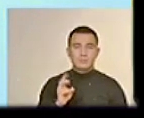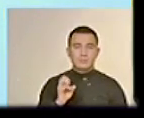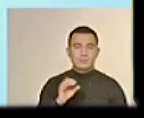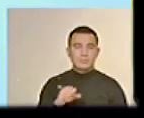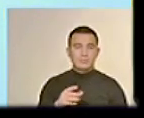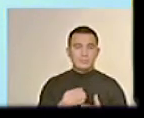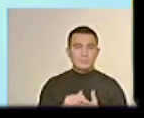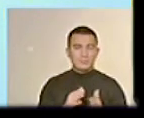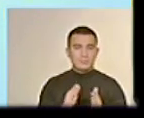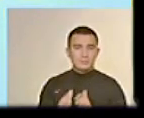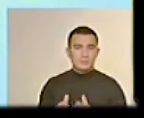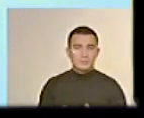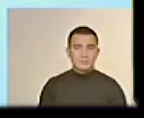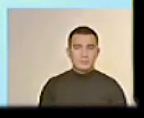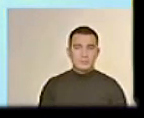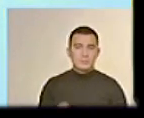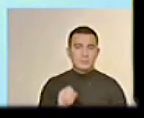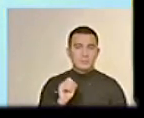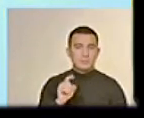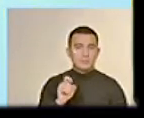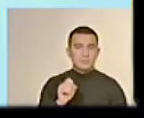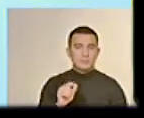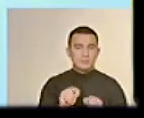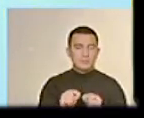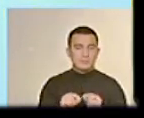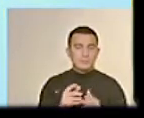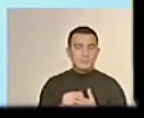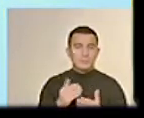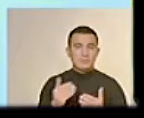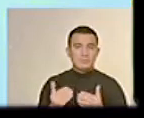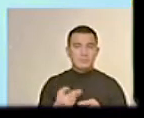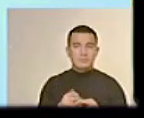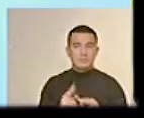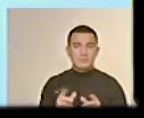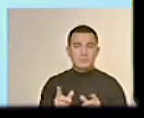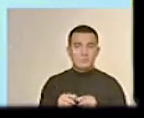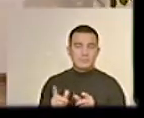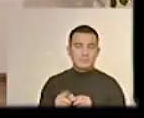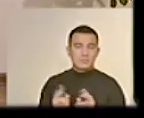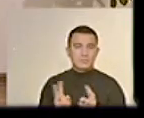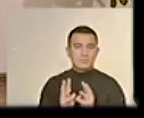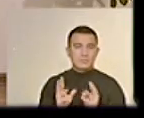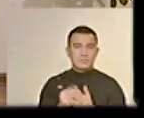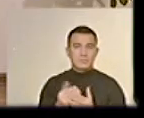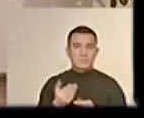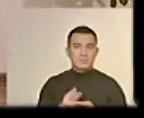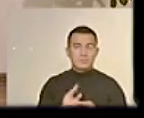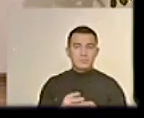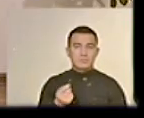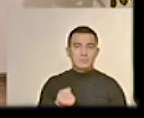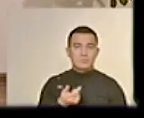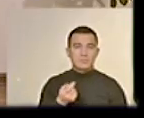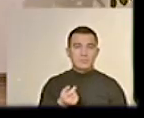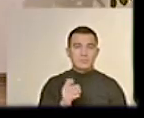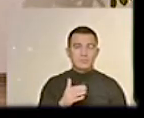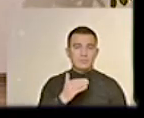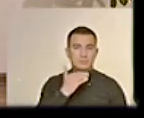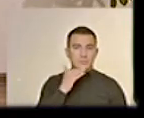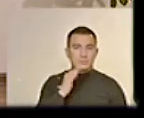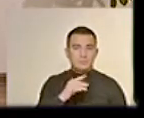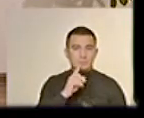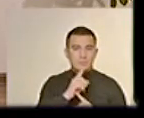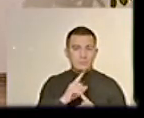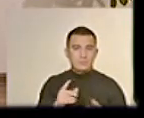va oltin gugurt. Chunki oltin gugurtni yonishi uchun kislorodni miqdori kamroq dedik, ya'ni yetarli emas.